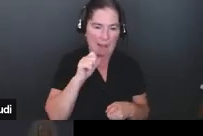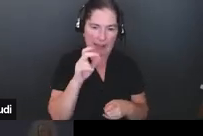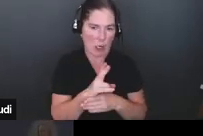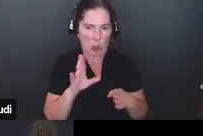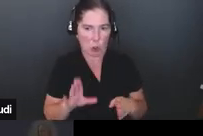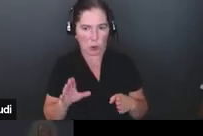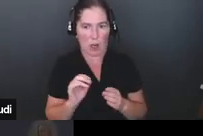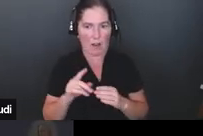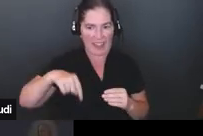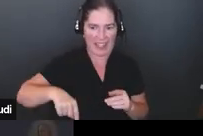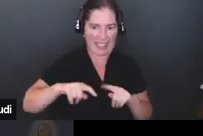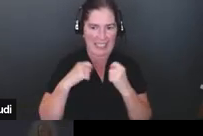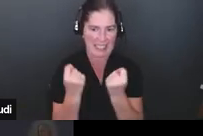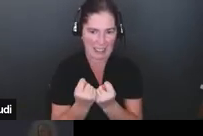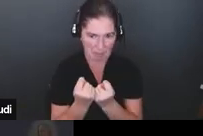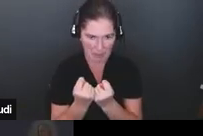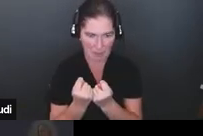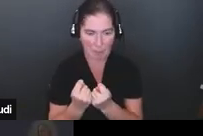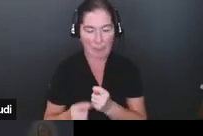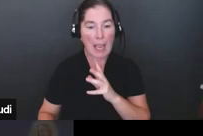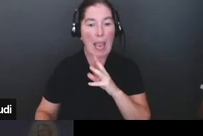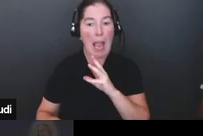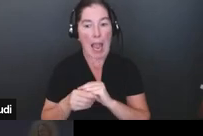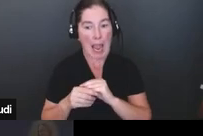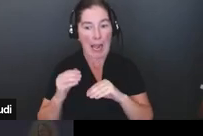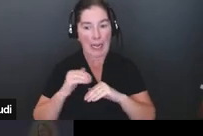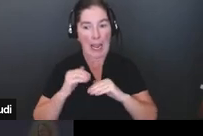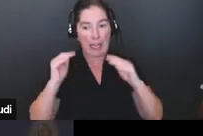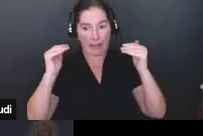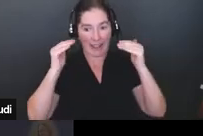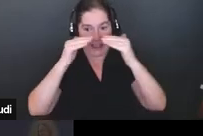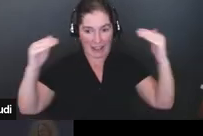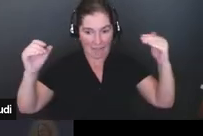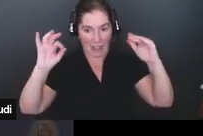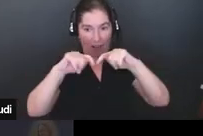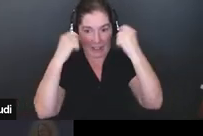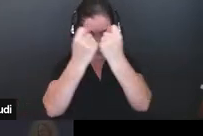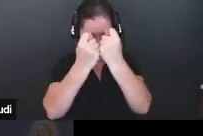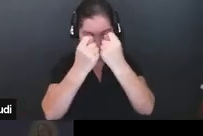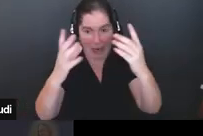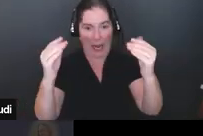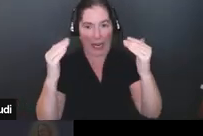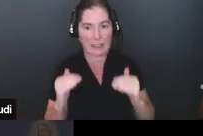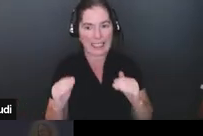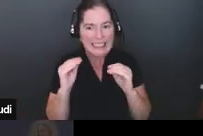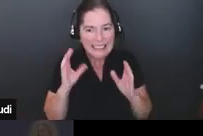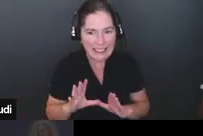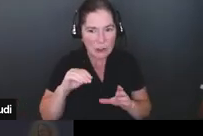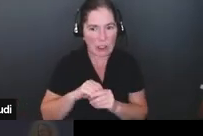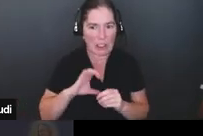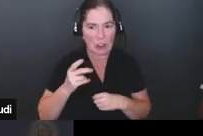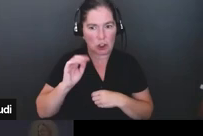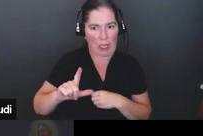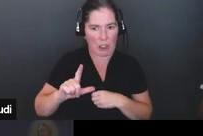larger team. I would have to add her at the top level of the team and then as a teacher in this channel. I just wanted to model